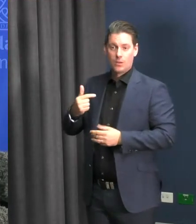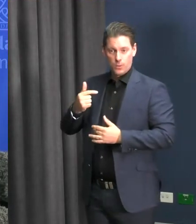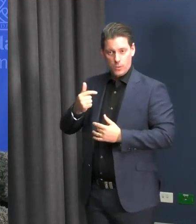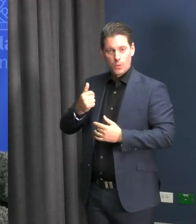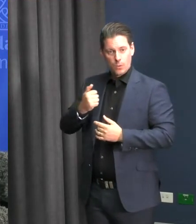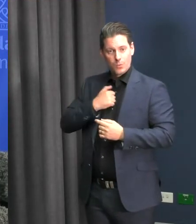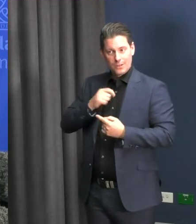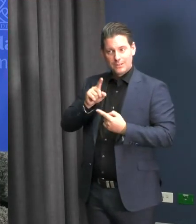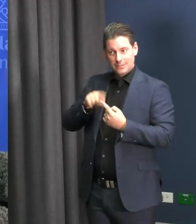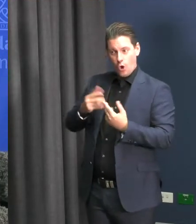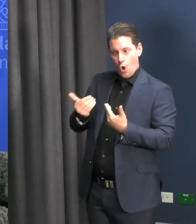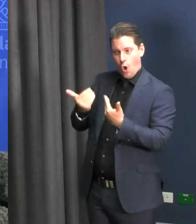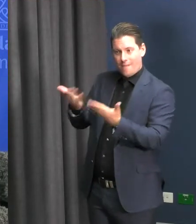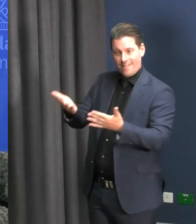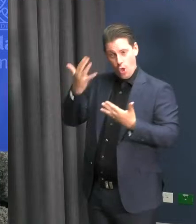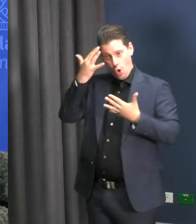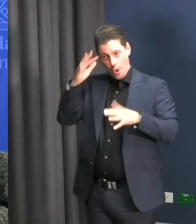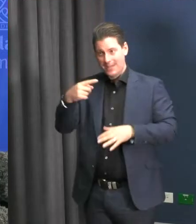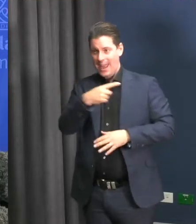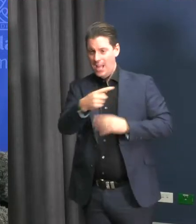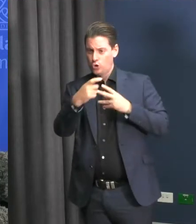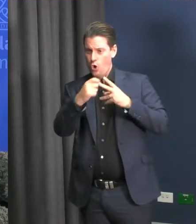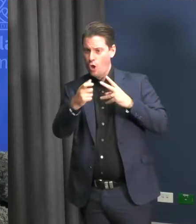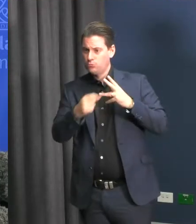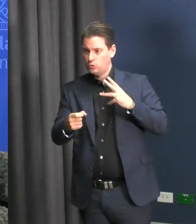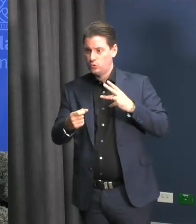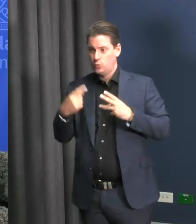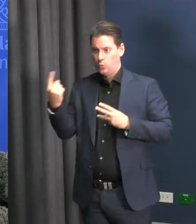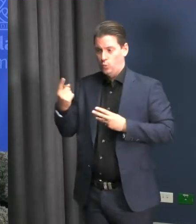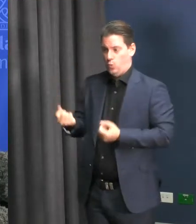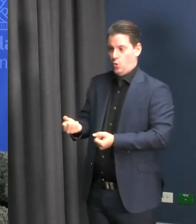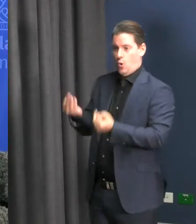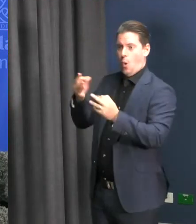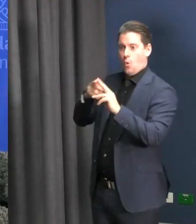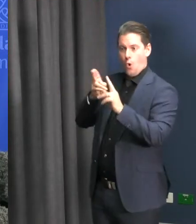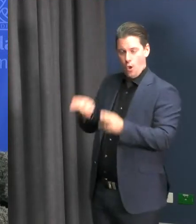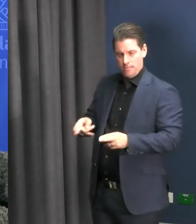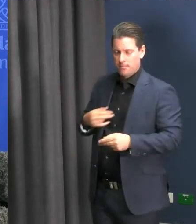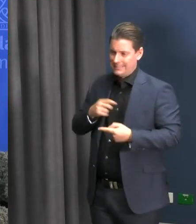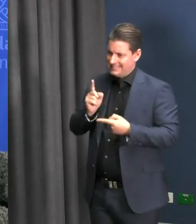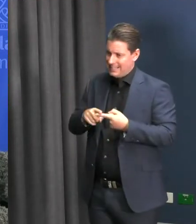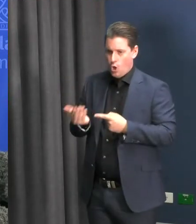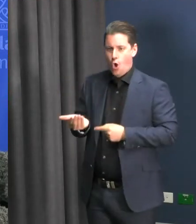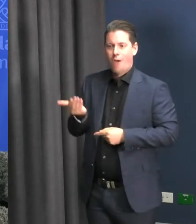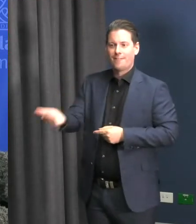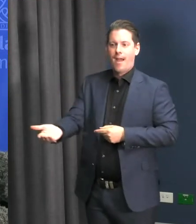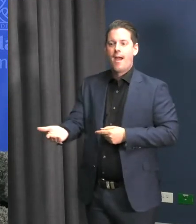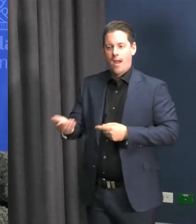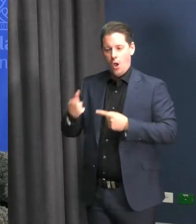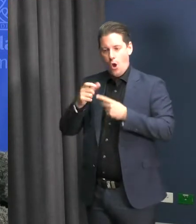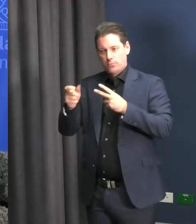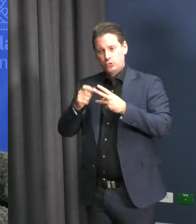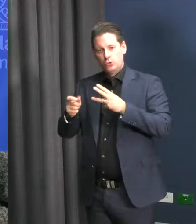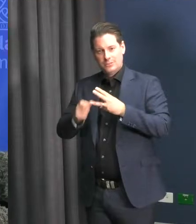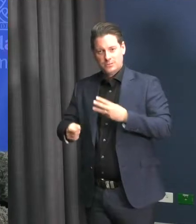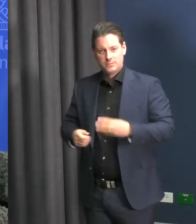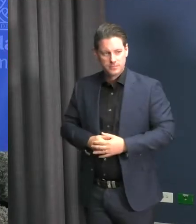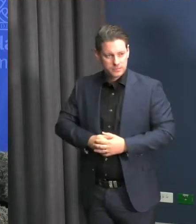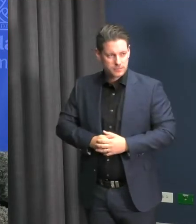and offer accommodation to anyone who is there, and we will continue to make that offer to those in the hours ahead.